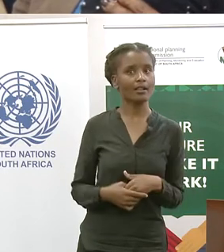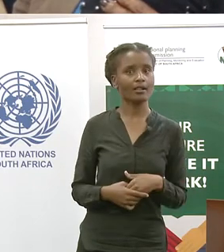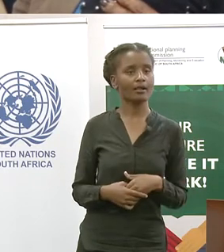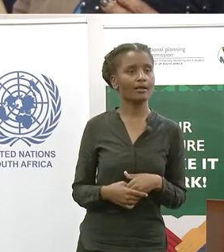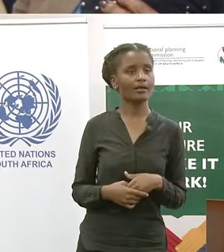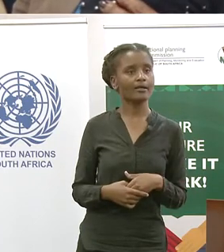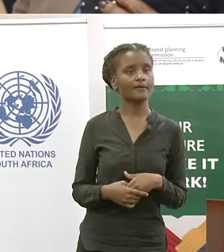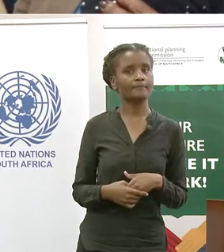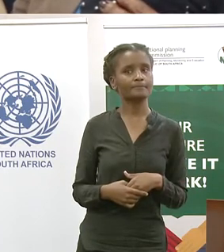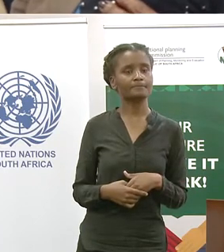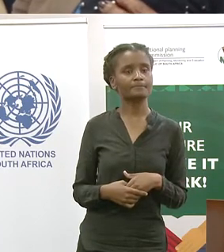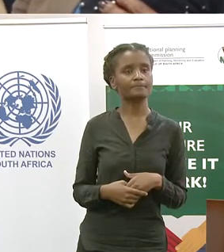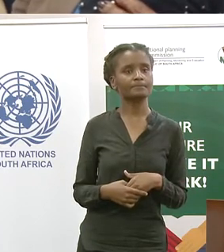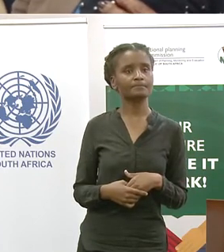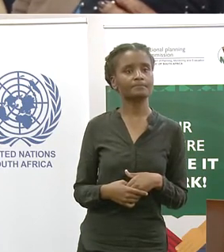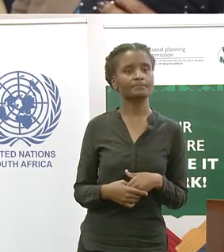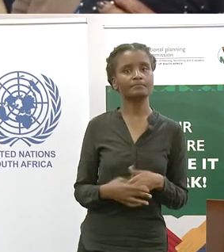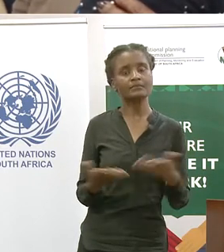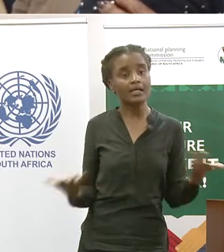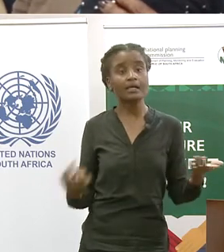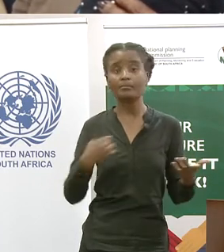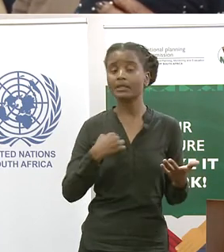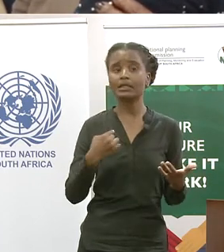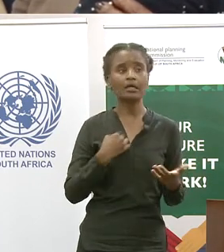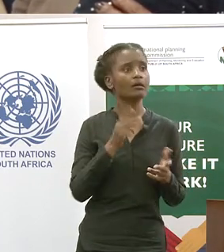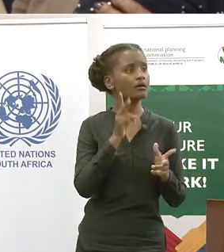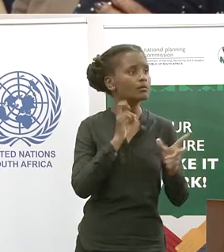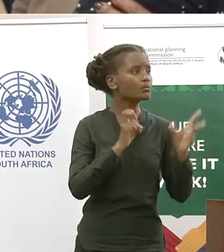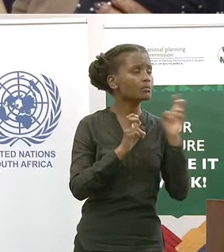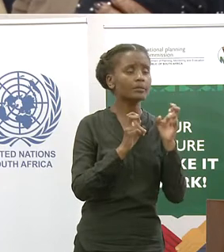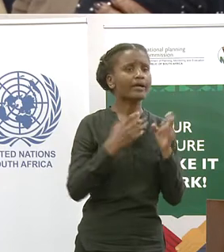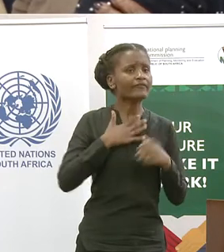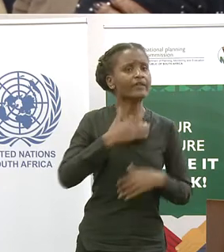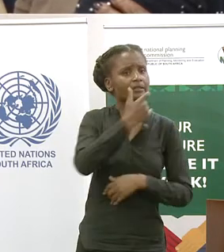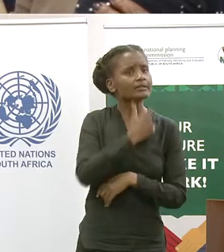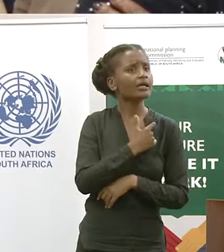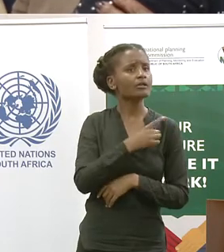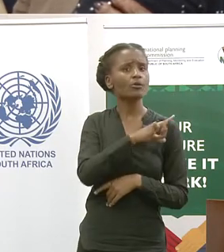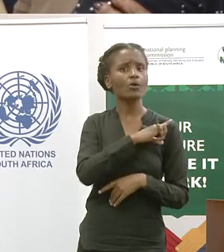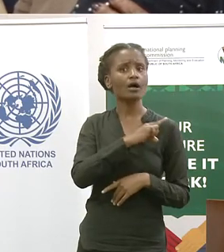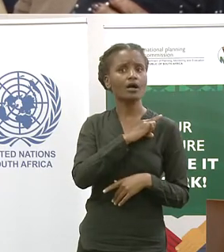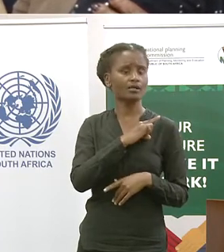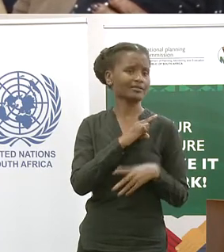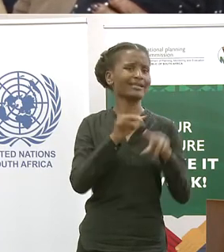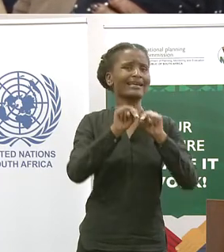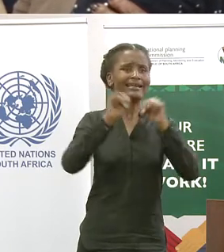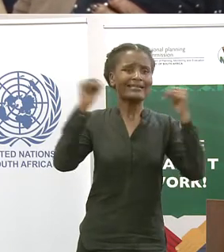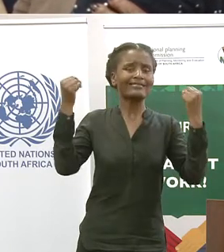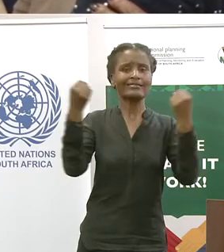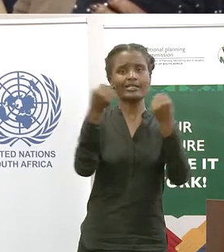people, it saddens me that we don't have any national